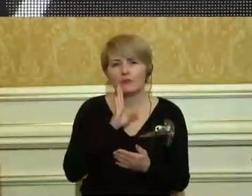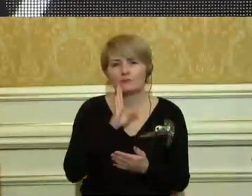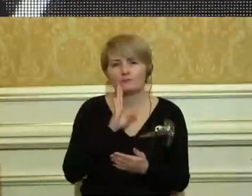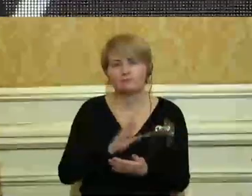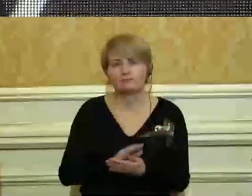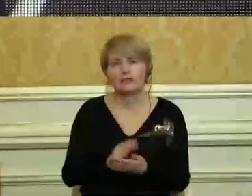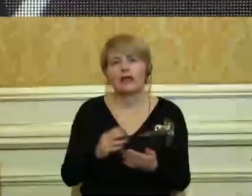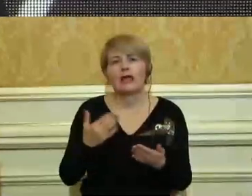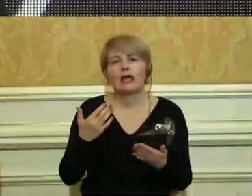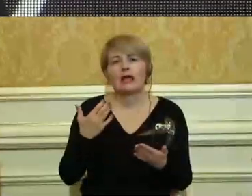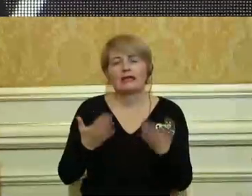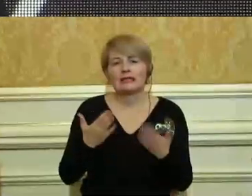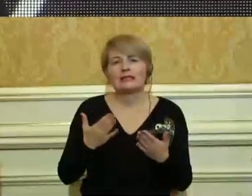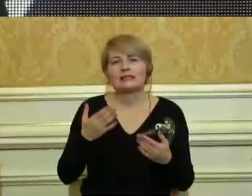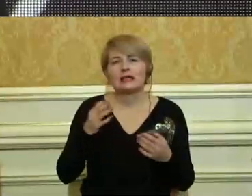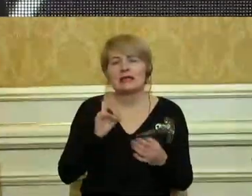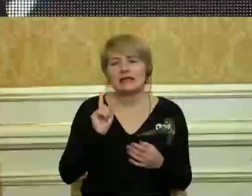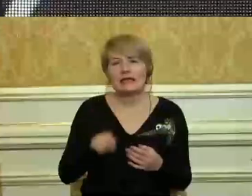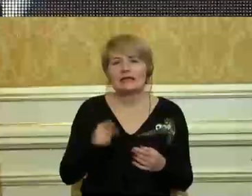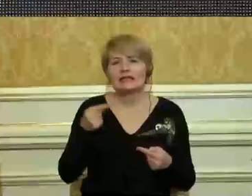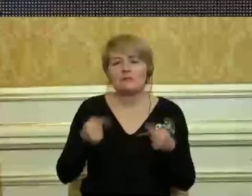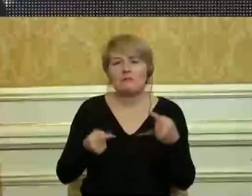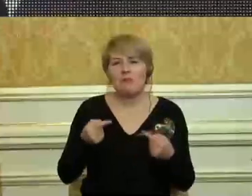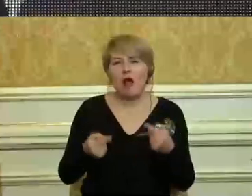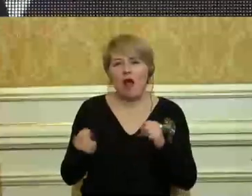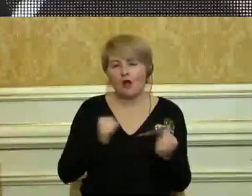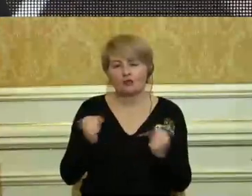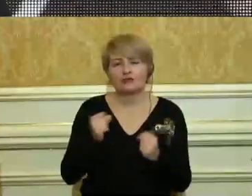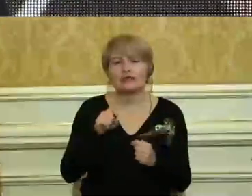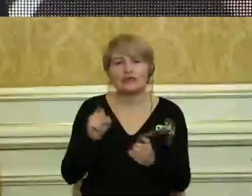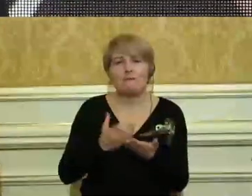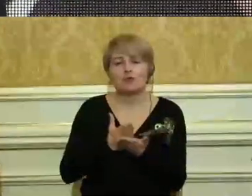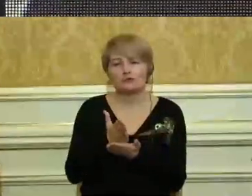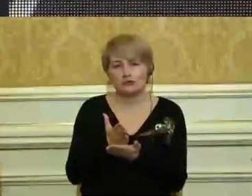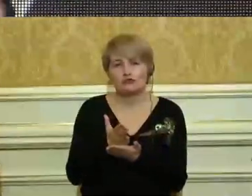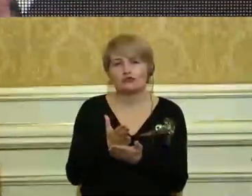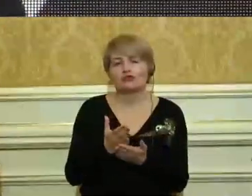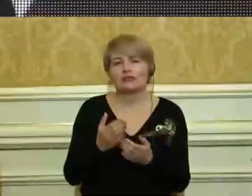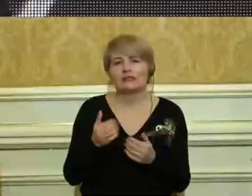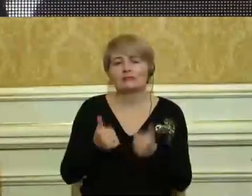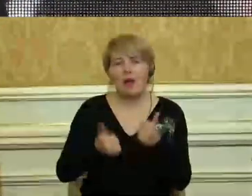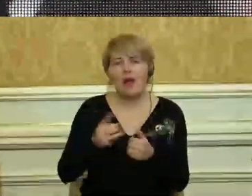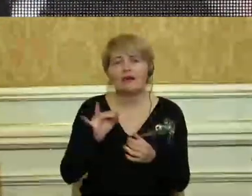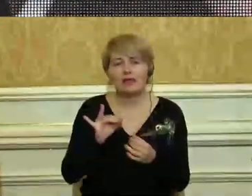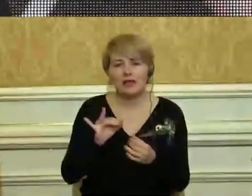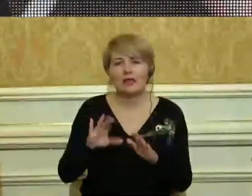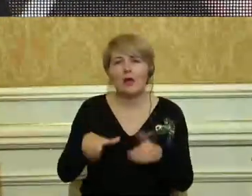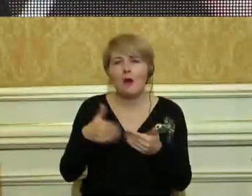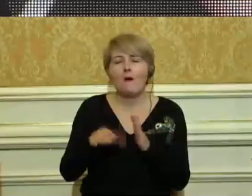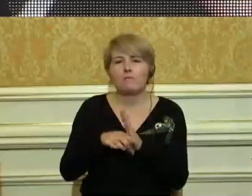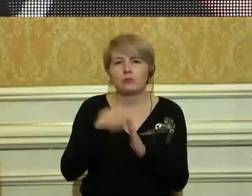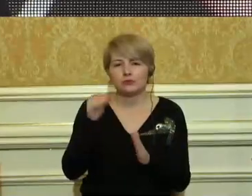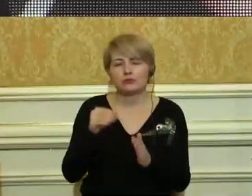going into political battle or fighting for political office as possible from all parts of the